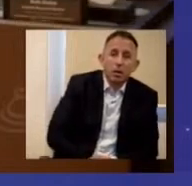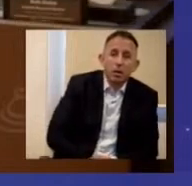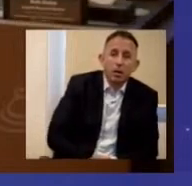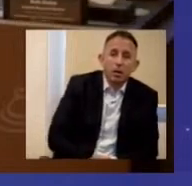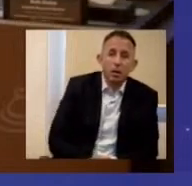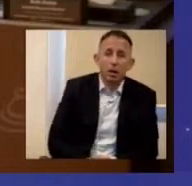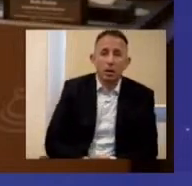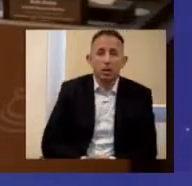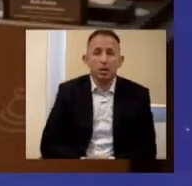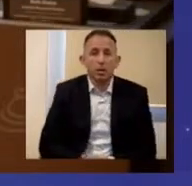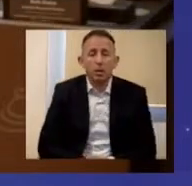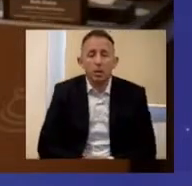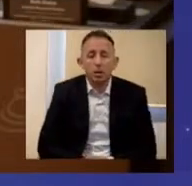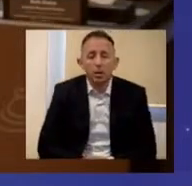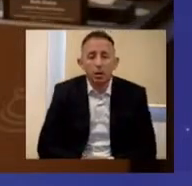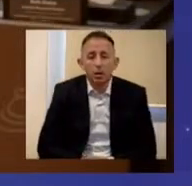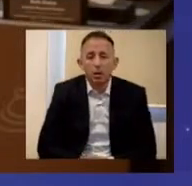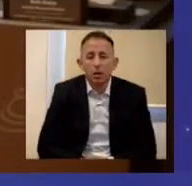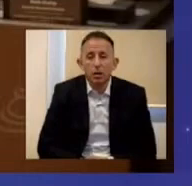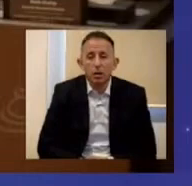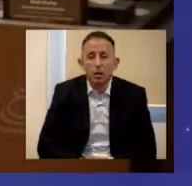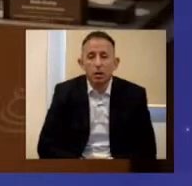Sure.